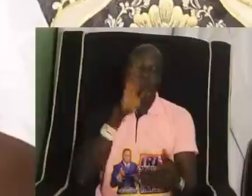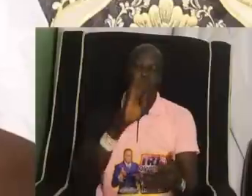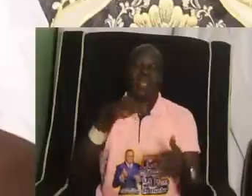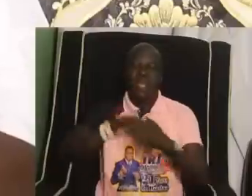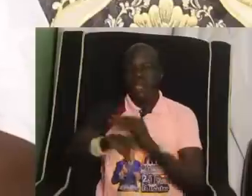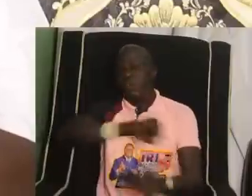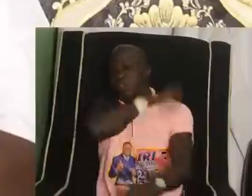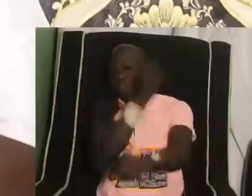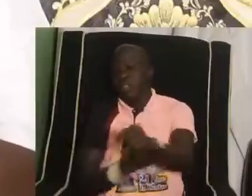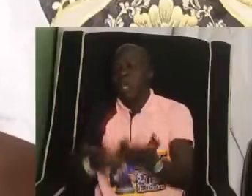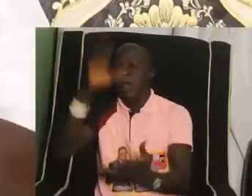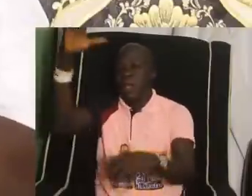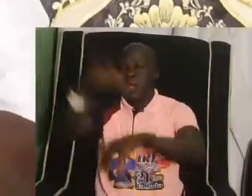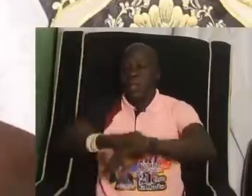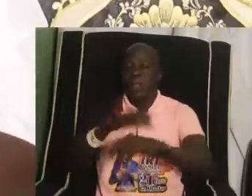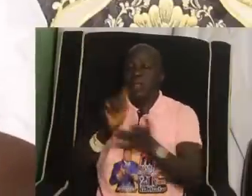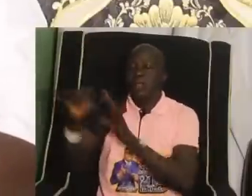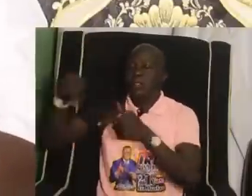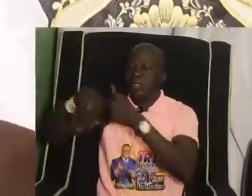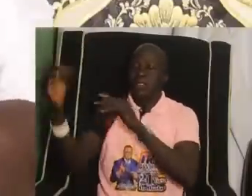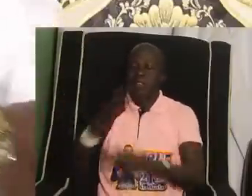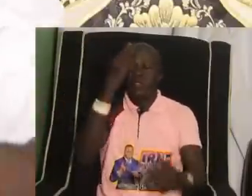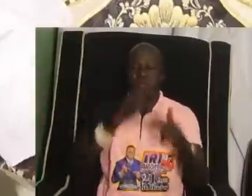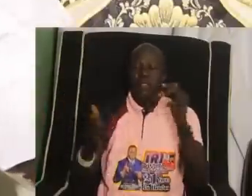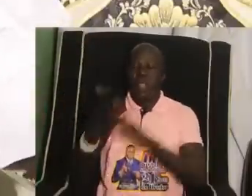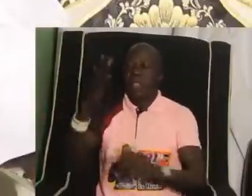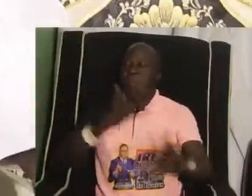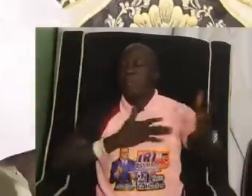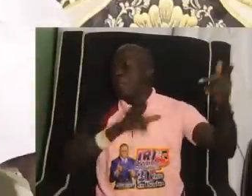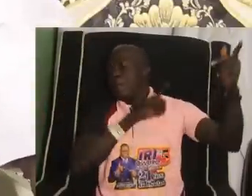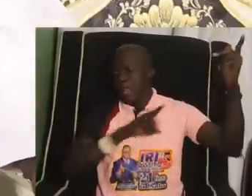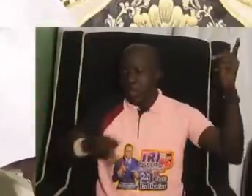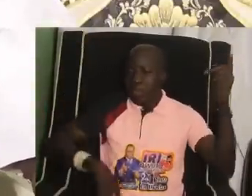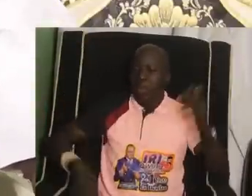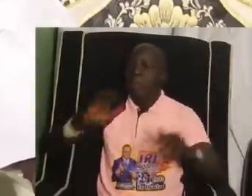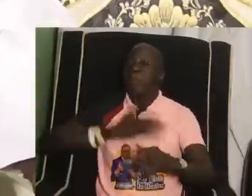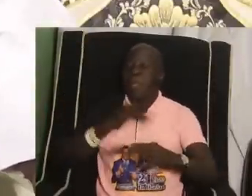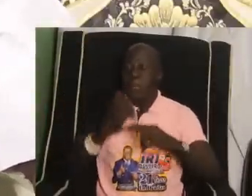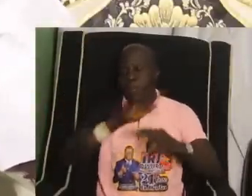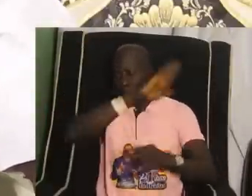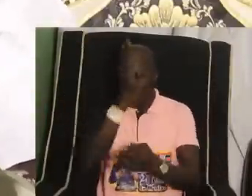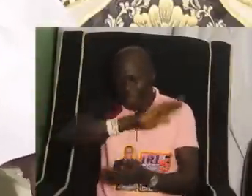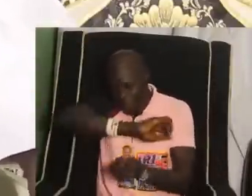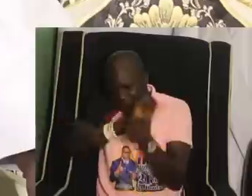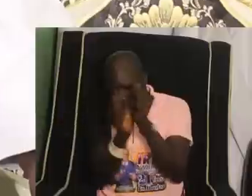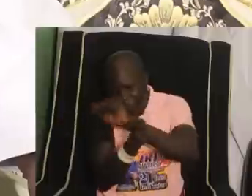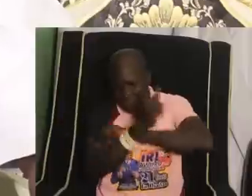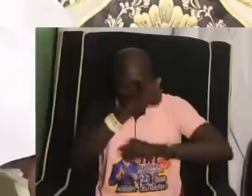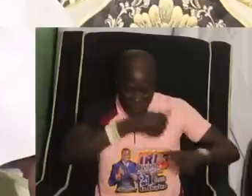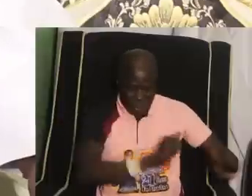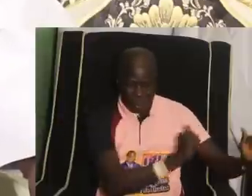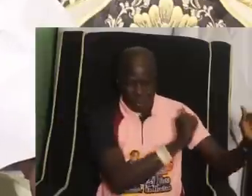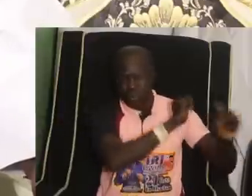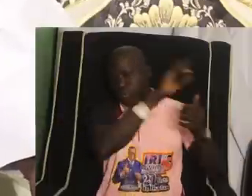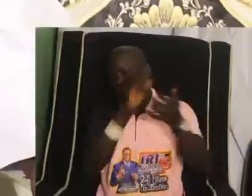it be. Authority above. In Jesus' name, my Lord. My name never changed. He's